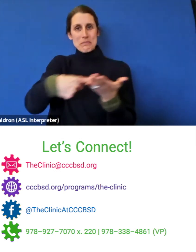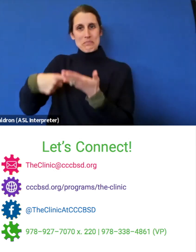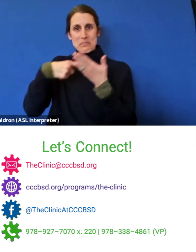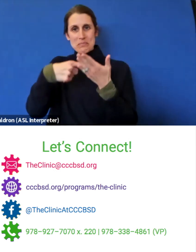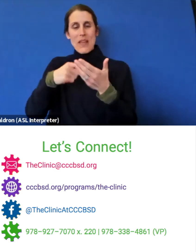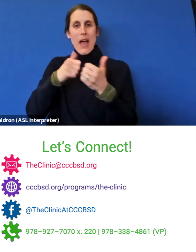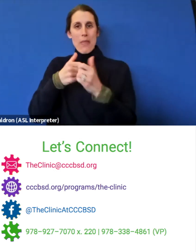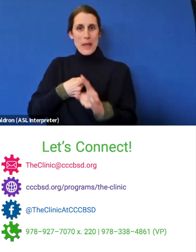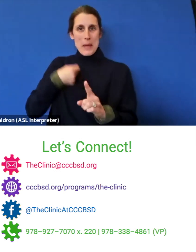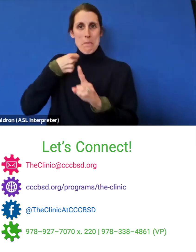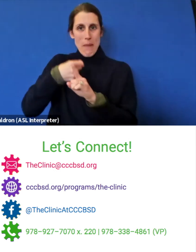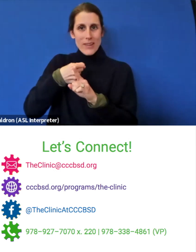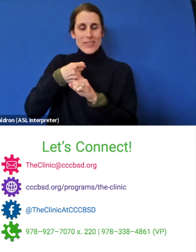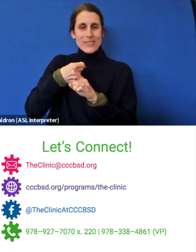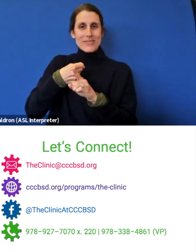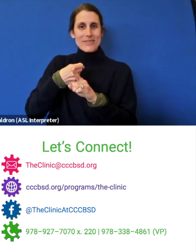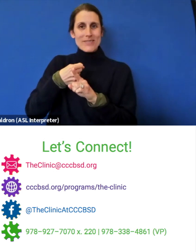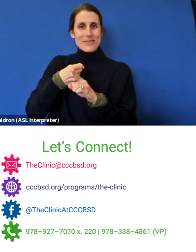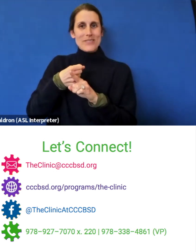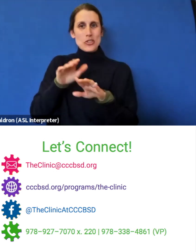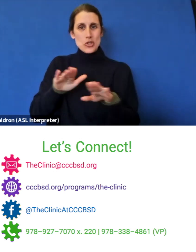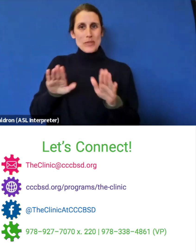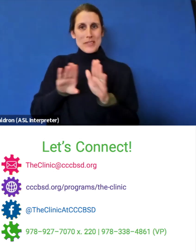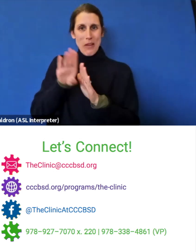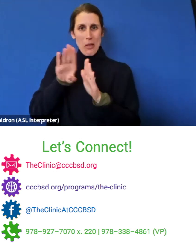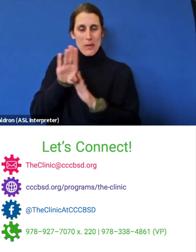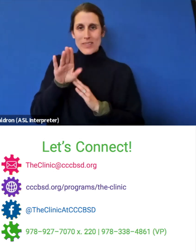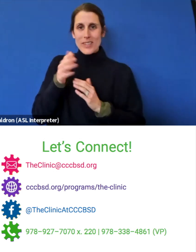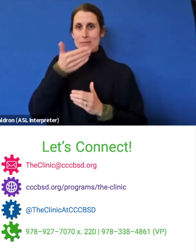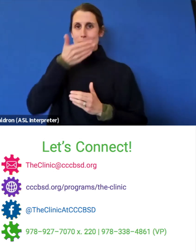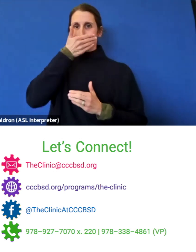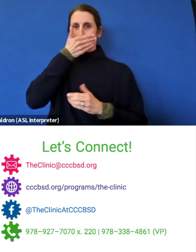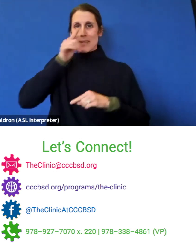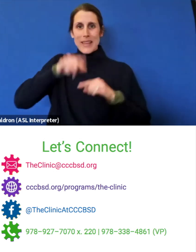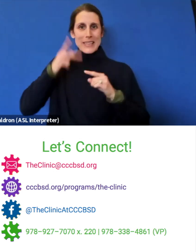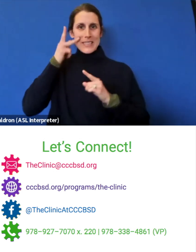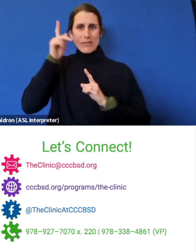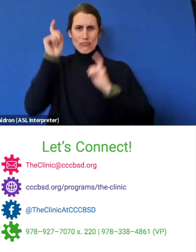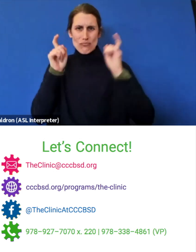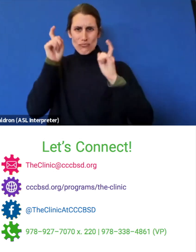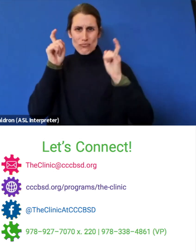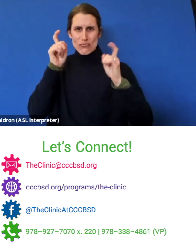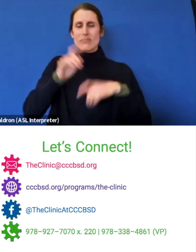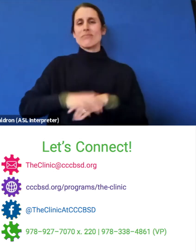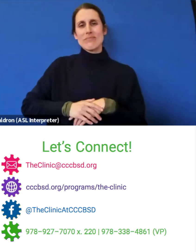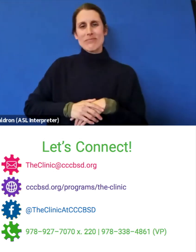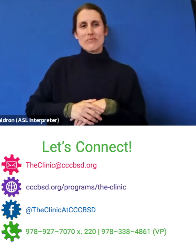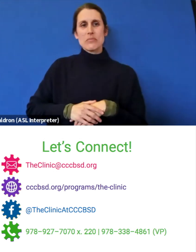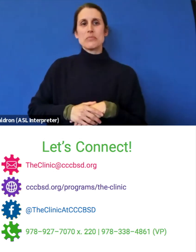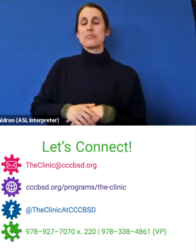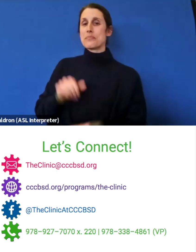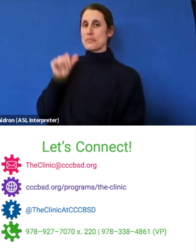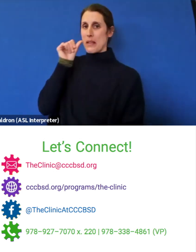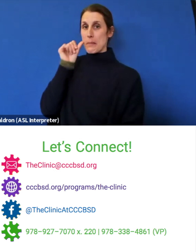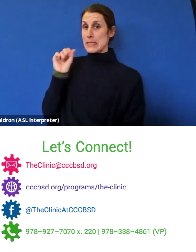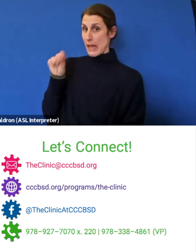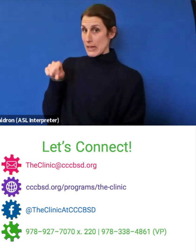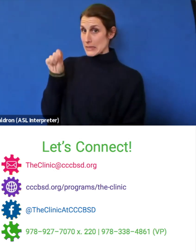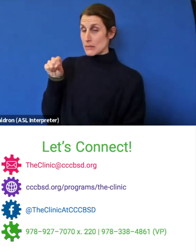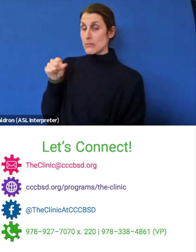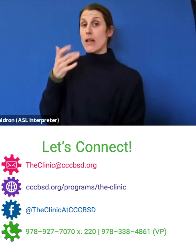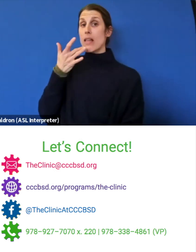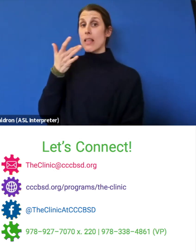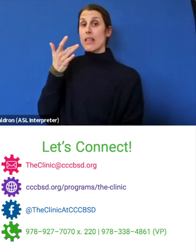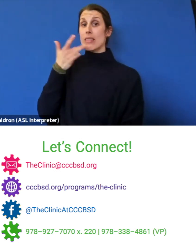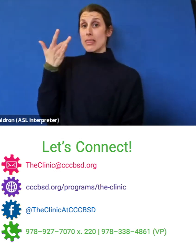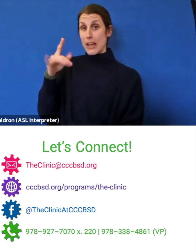time. Yes. Luckily our brains are able to fill in a lot of things. And so there's some evidence to say the impact